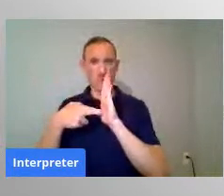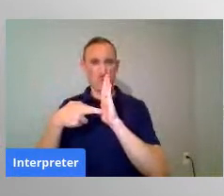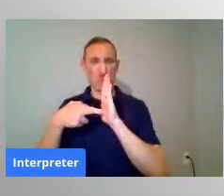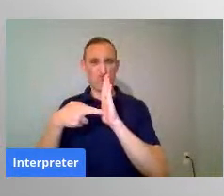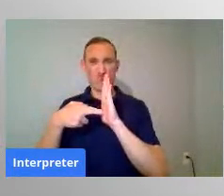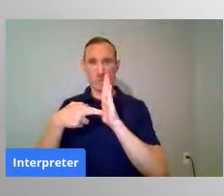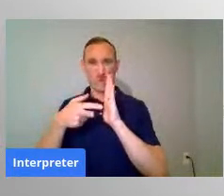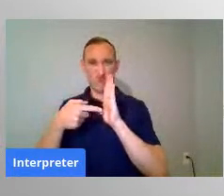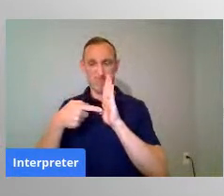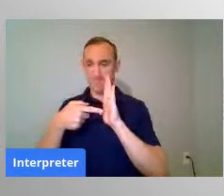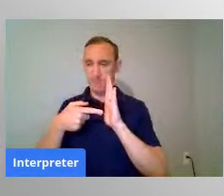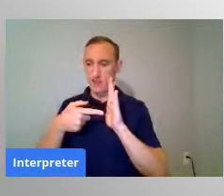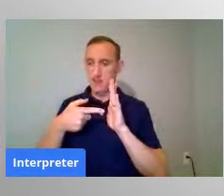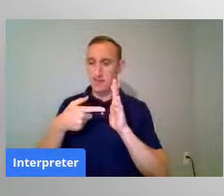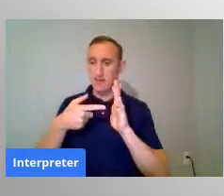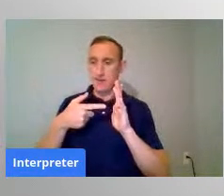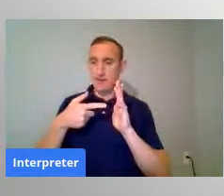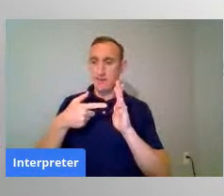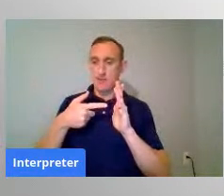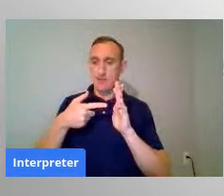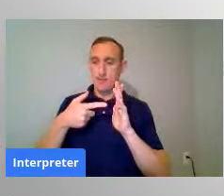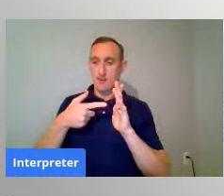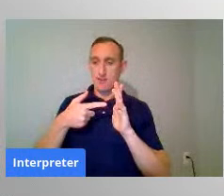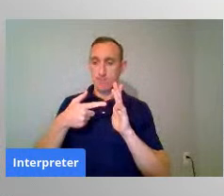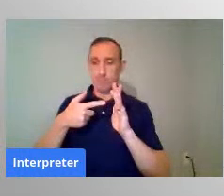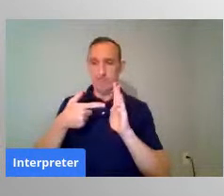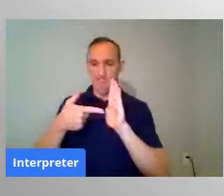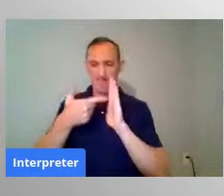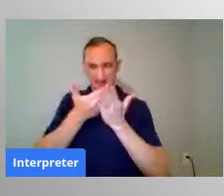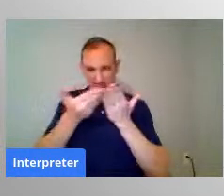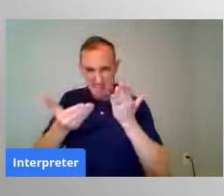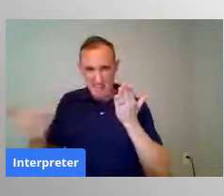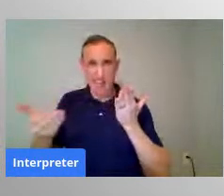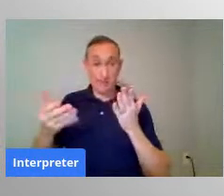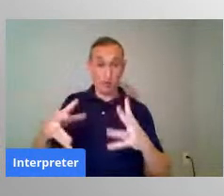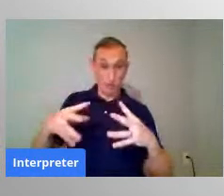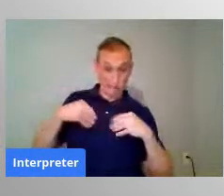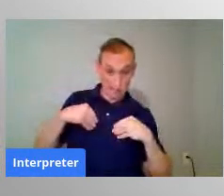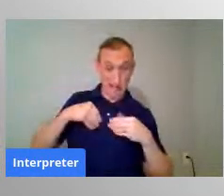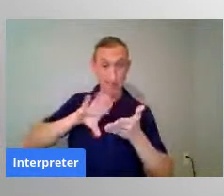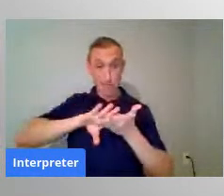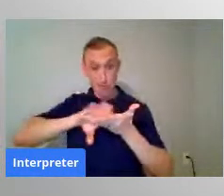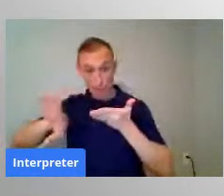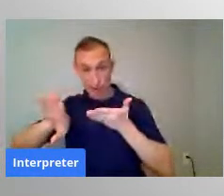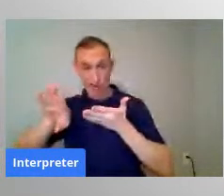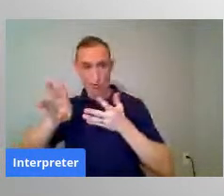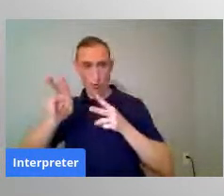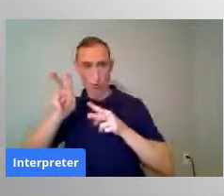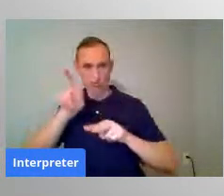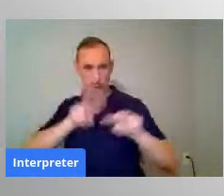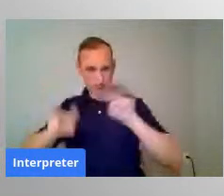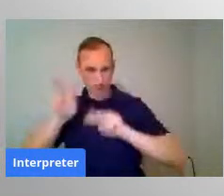adopted, rescinded, revised, or reviewed. Dr. Yeager. Yes, thank you.